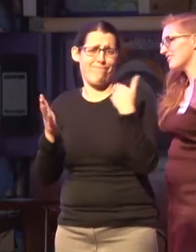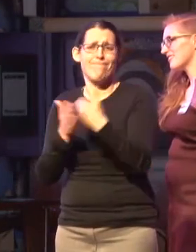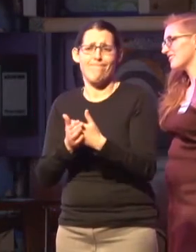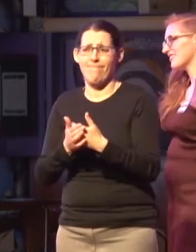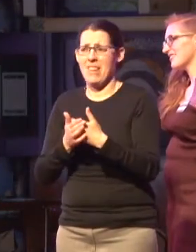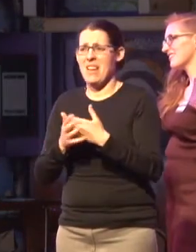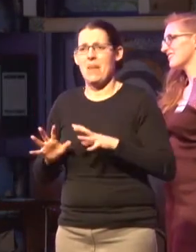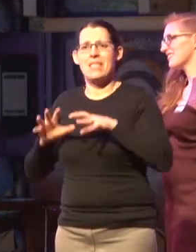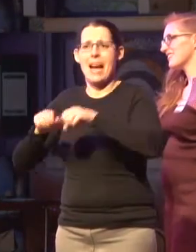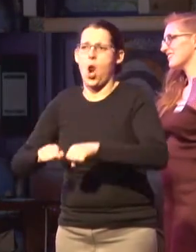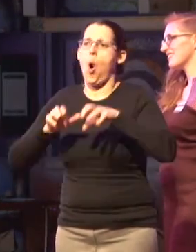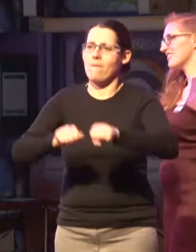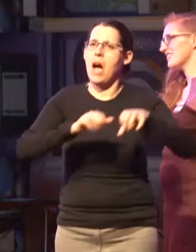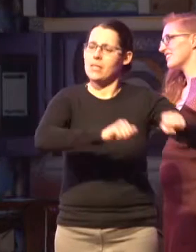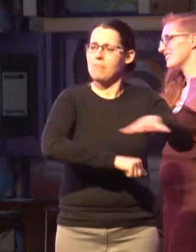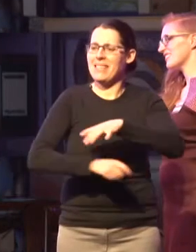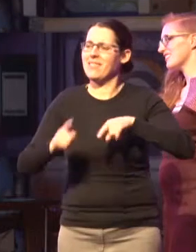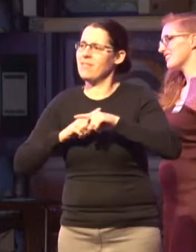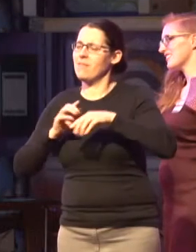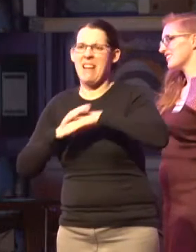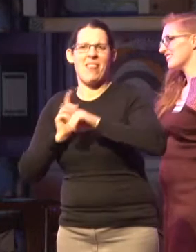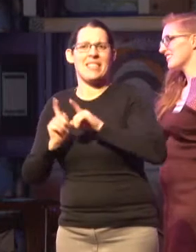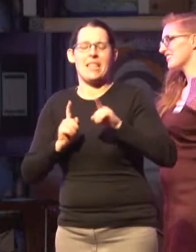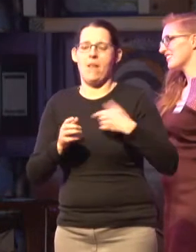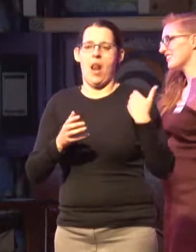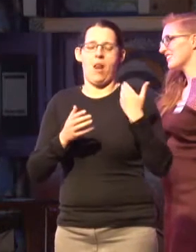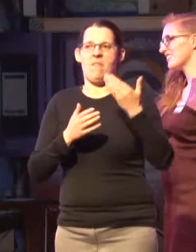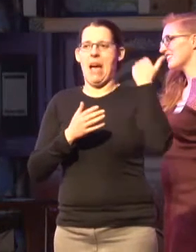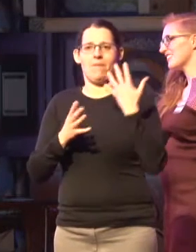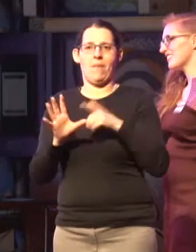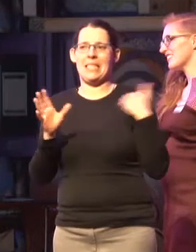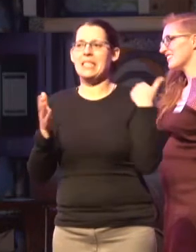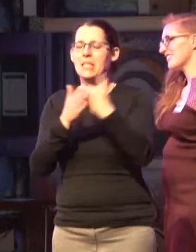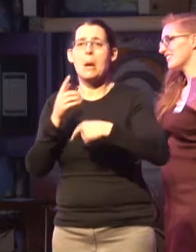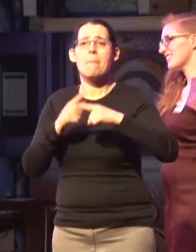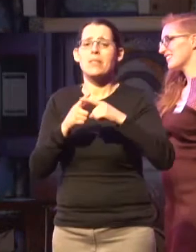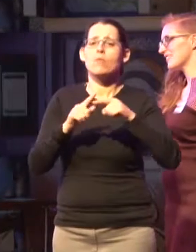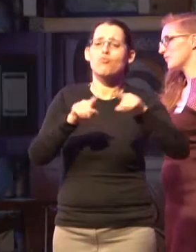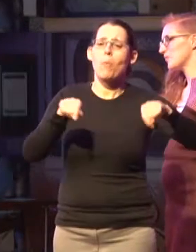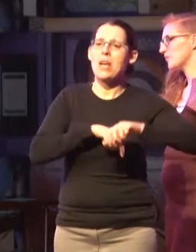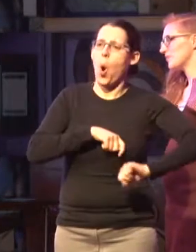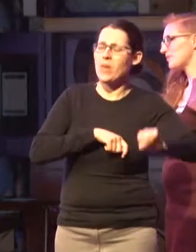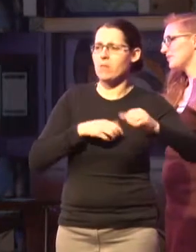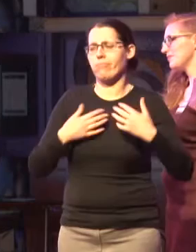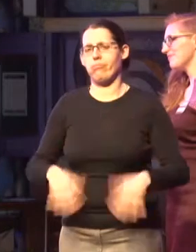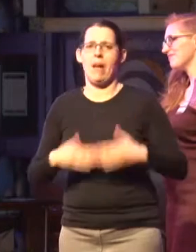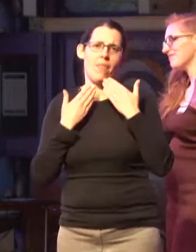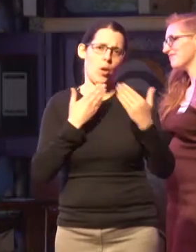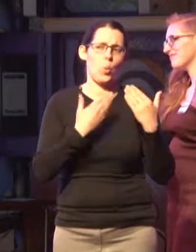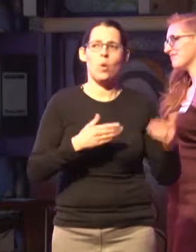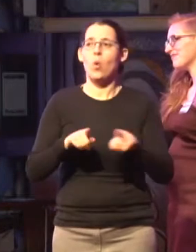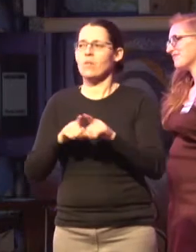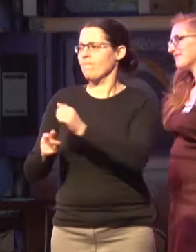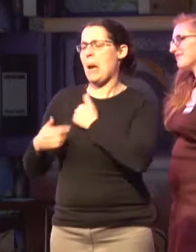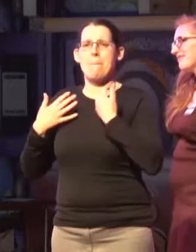over spaces in the city in the last 5 years. Also, obviously, to the property owners, to our amazing trust, the Wellington Independent Arts Trust,